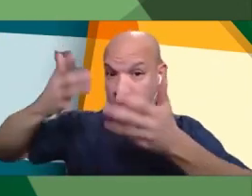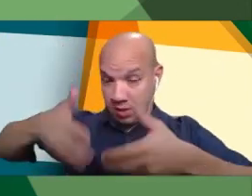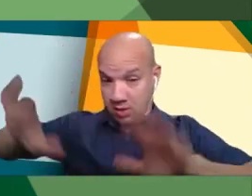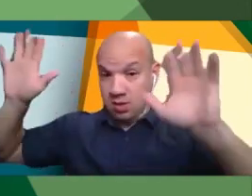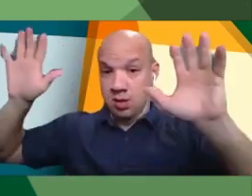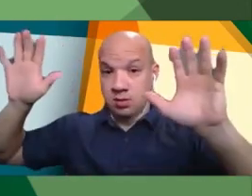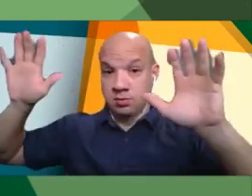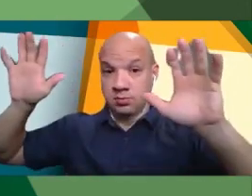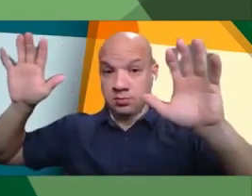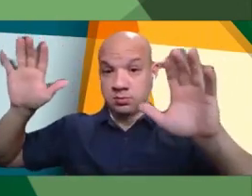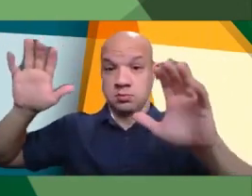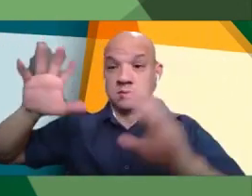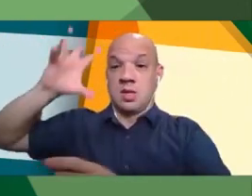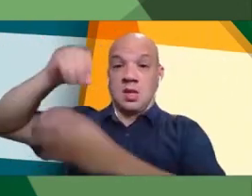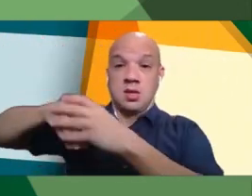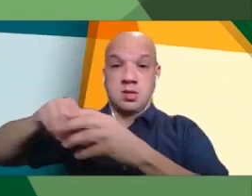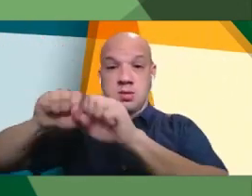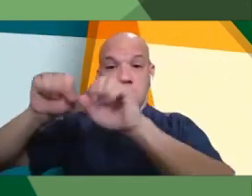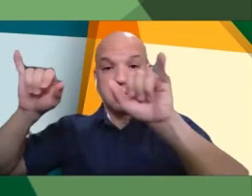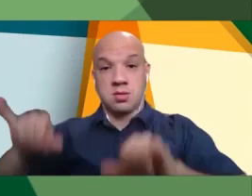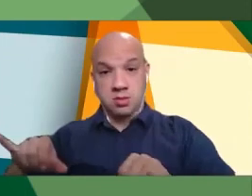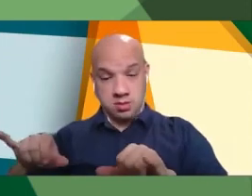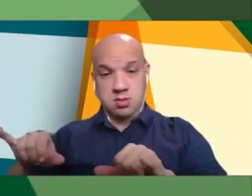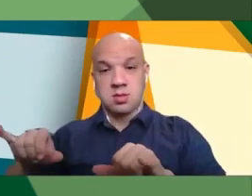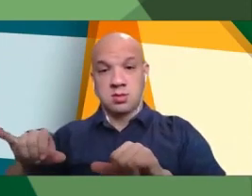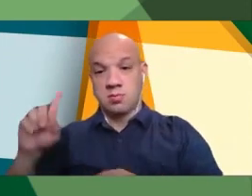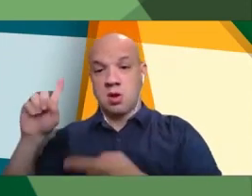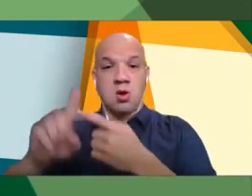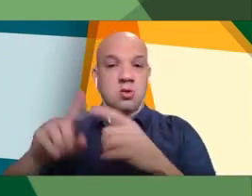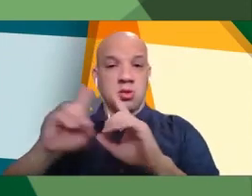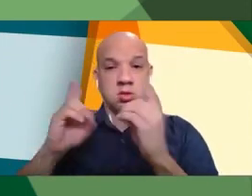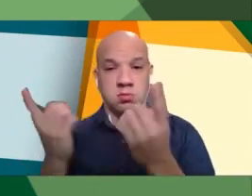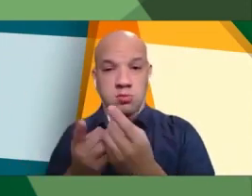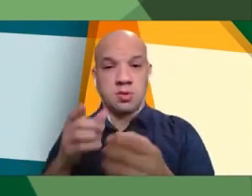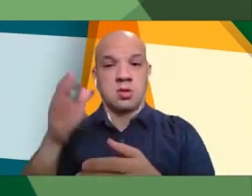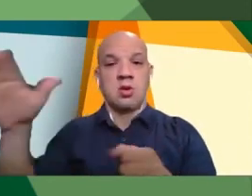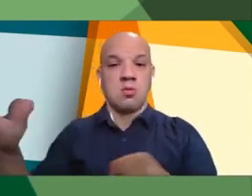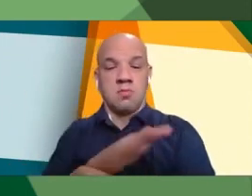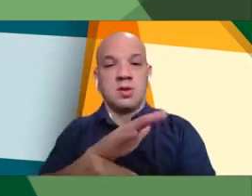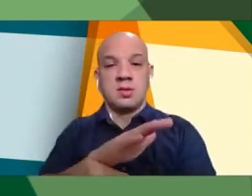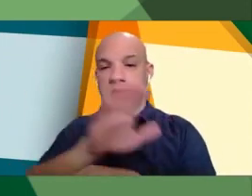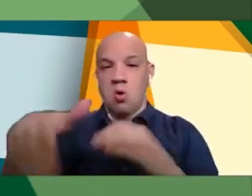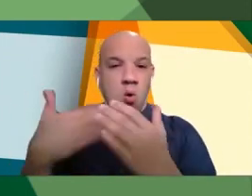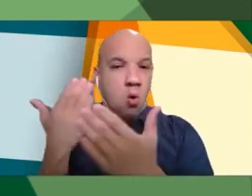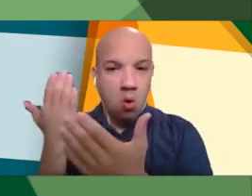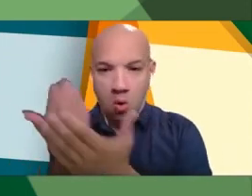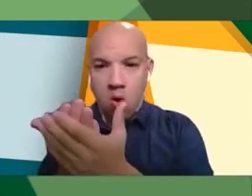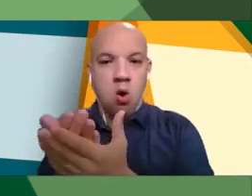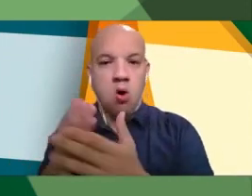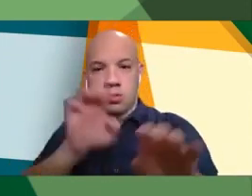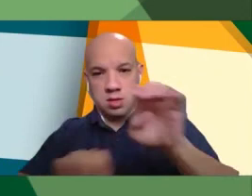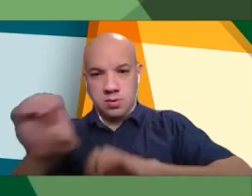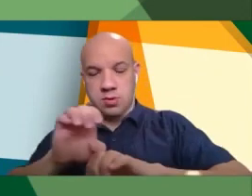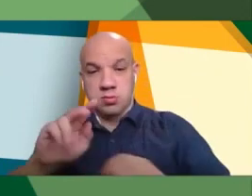locked in the system until the department completes its evaluation. Therefore, the